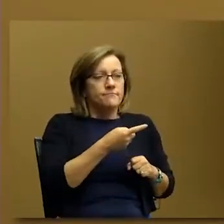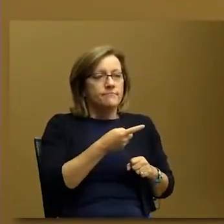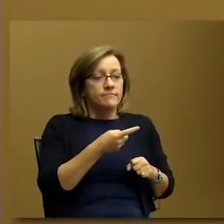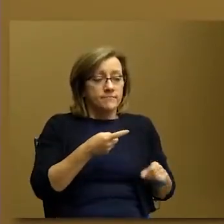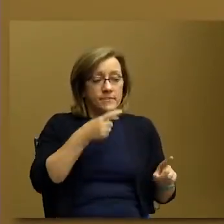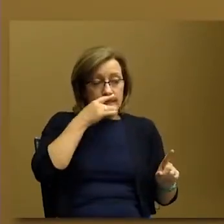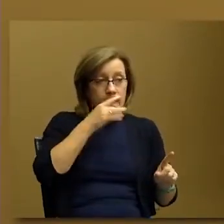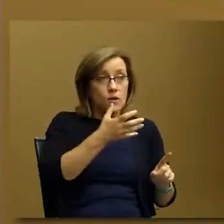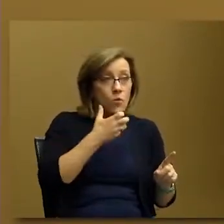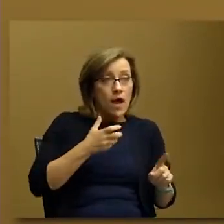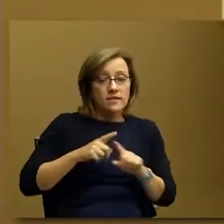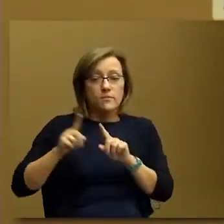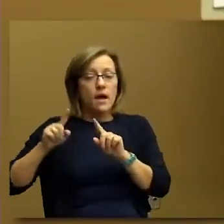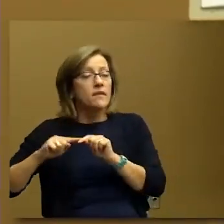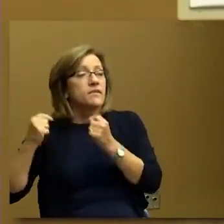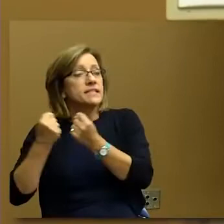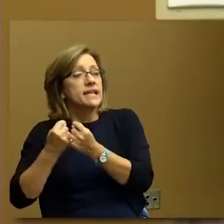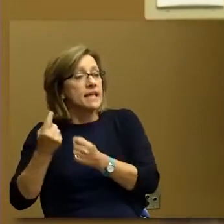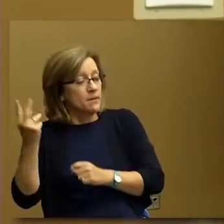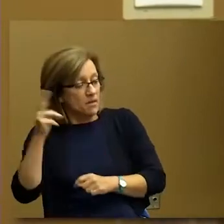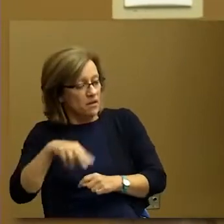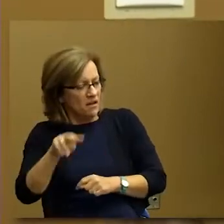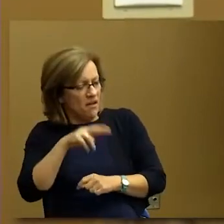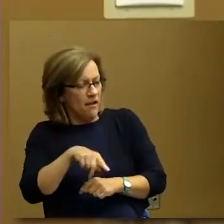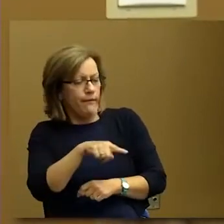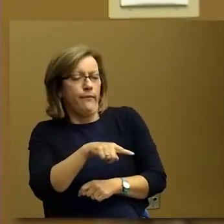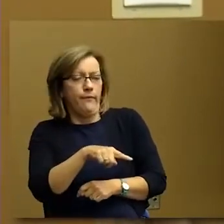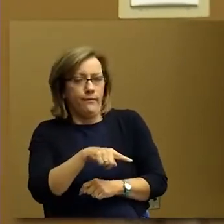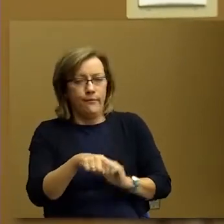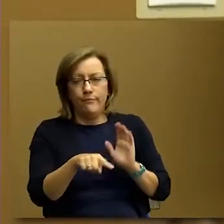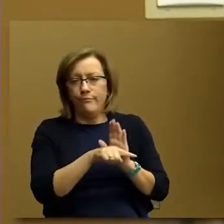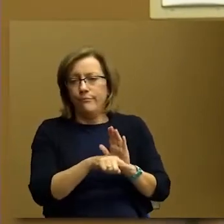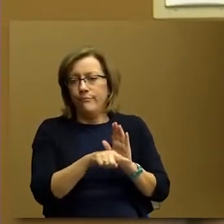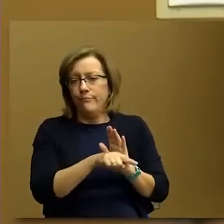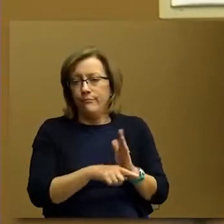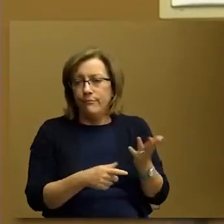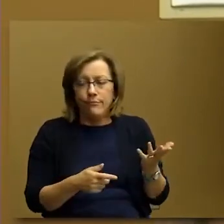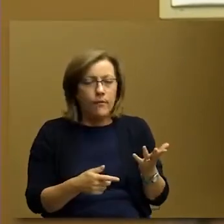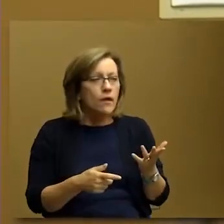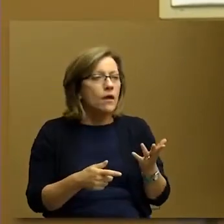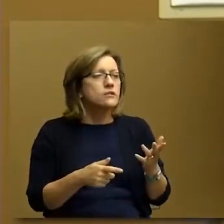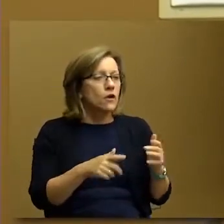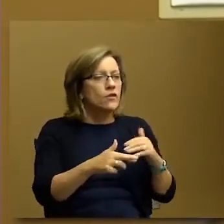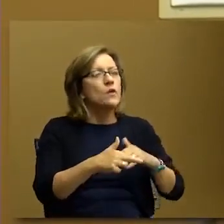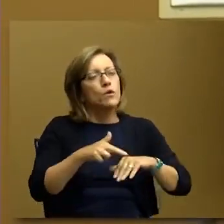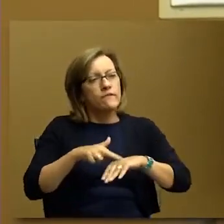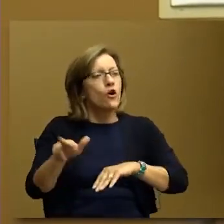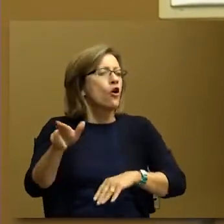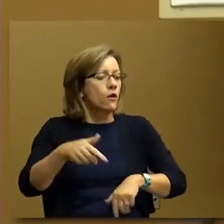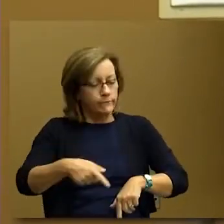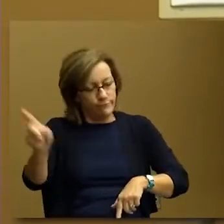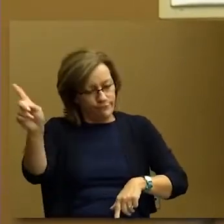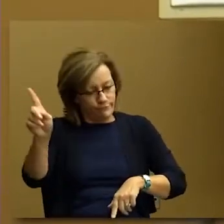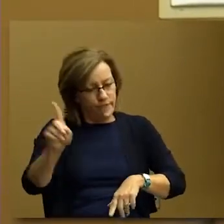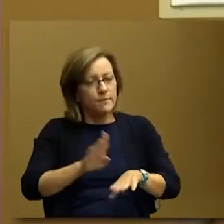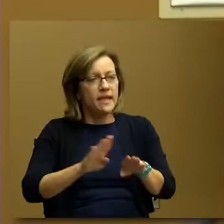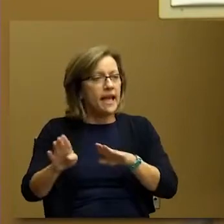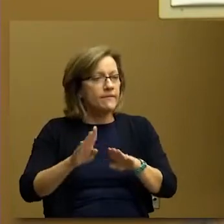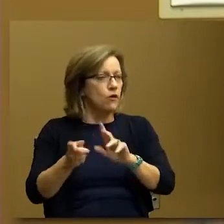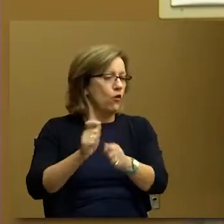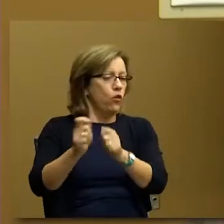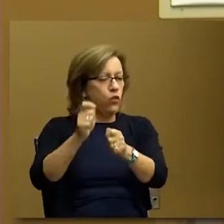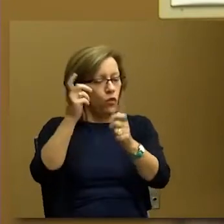it in a negative way. And so therefore, you're getting the referrals for behavior. But the